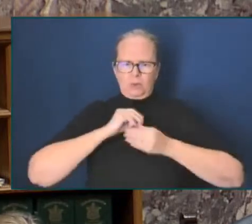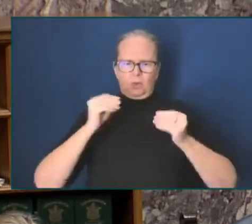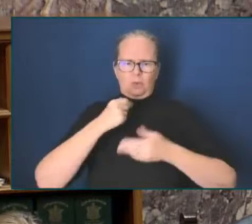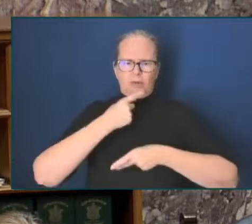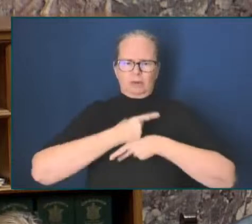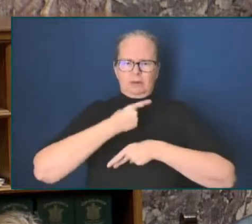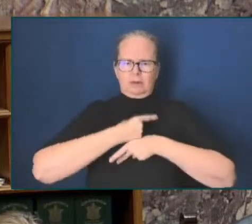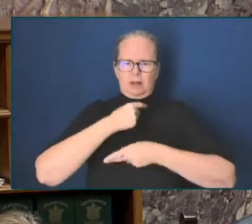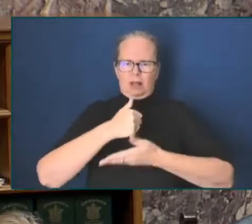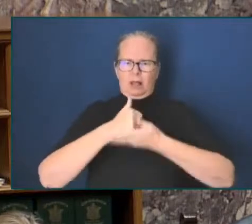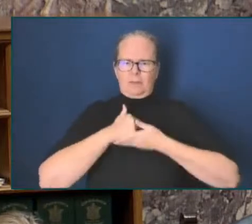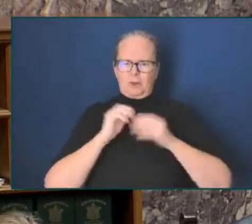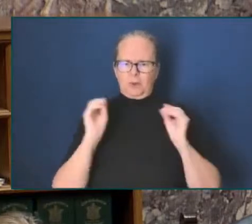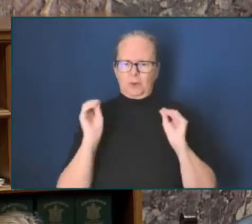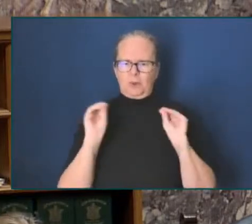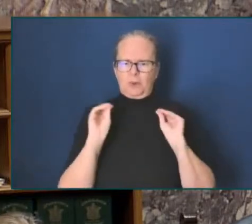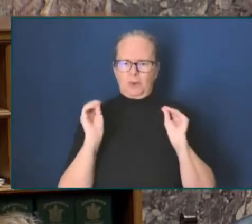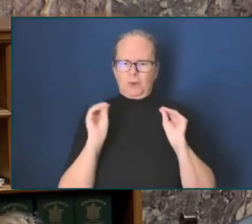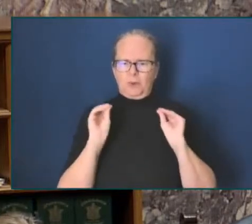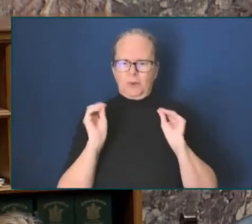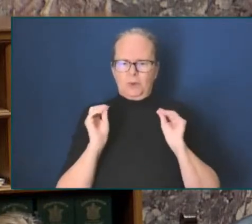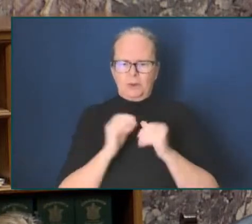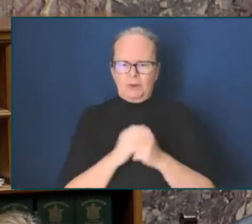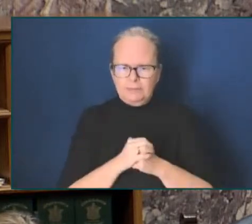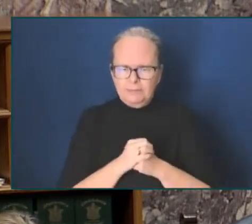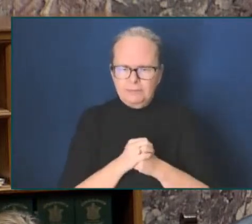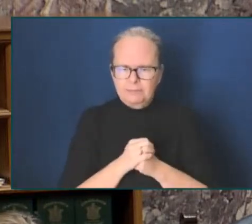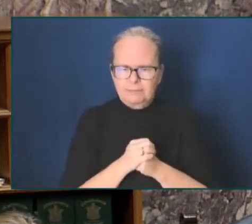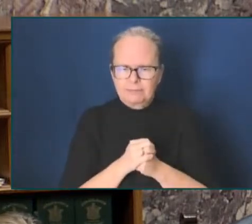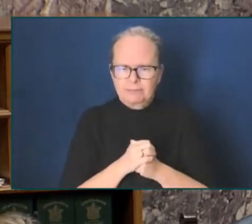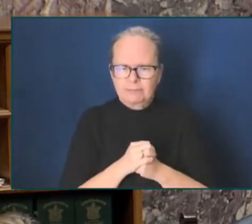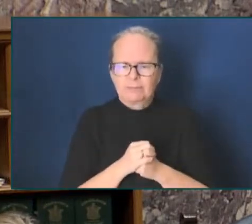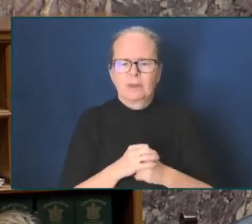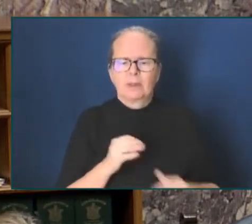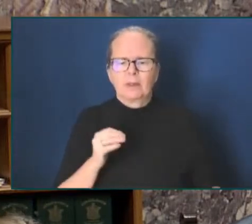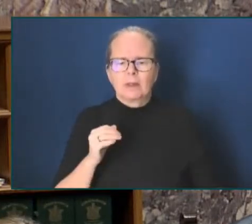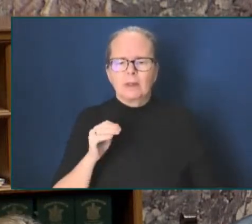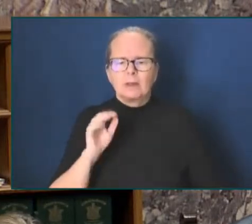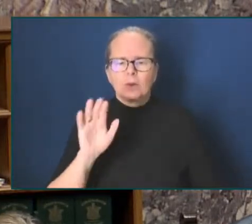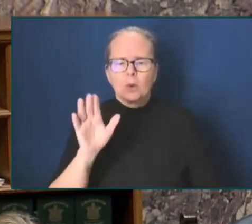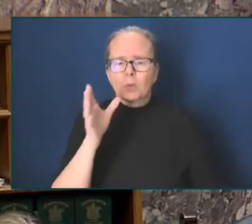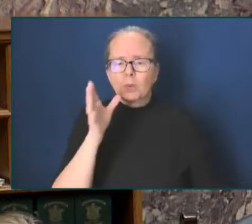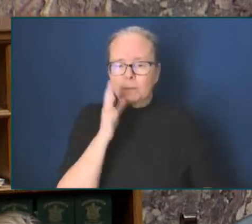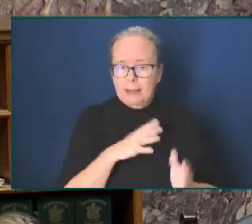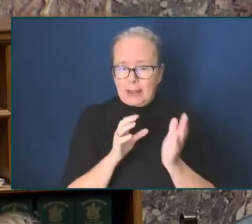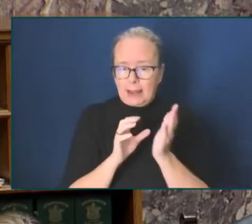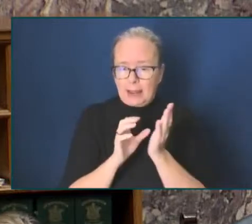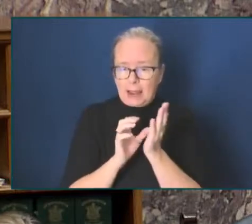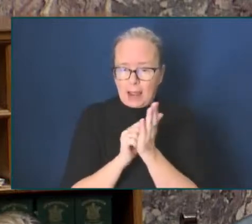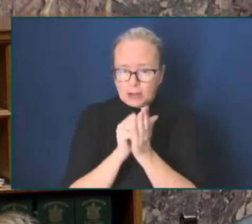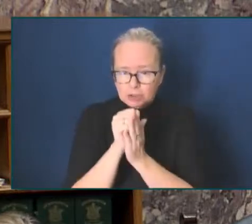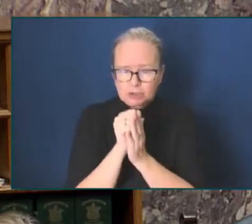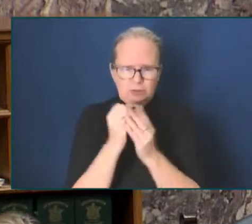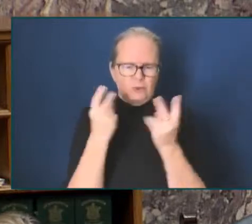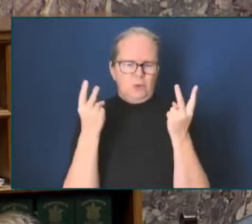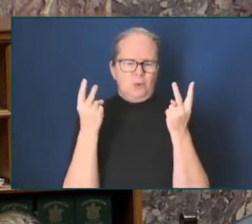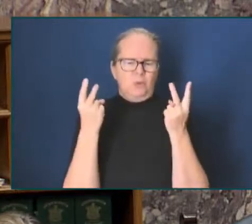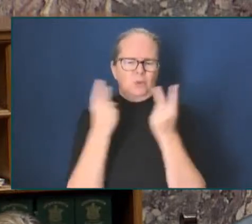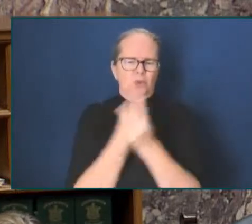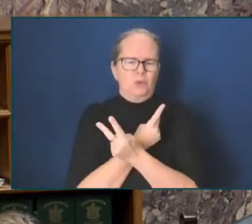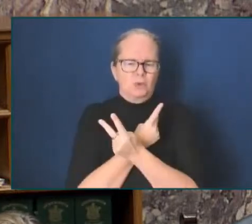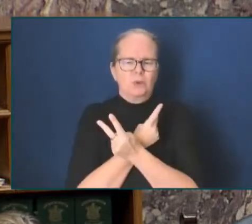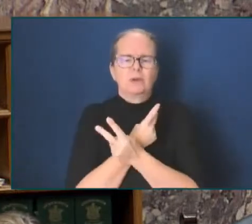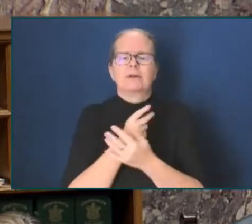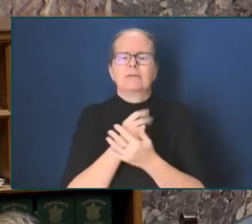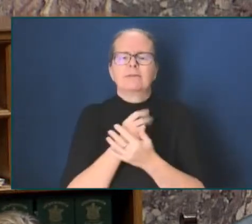and doctors have now told her she will likely lose her ear, part of her jawbone, facial mobility, and her